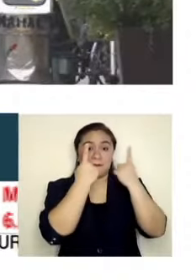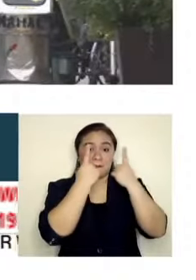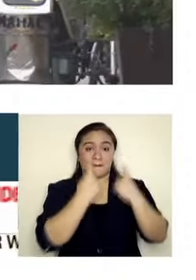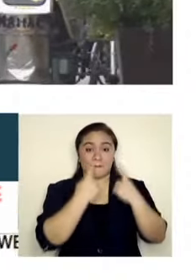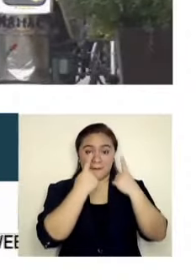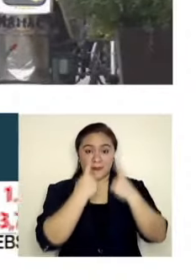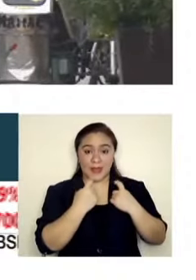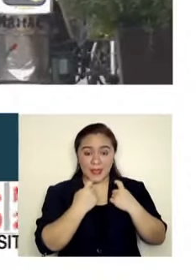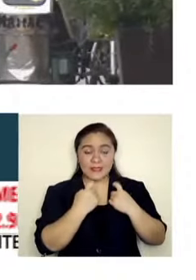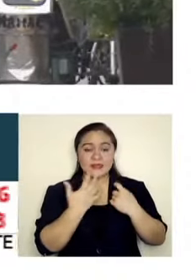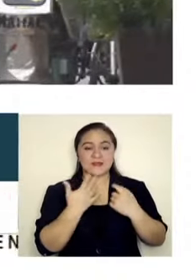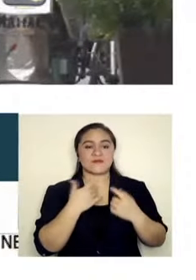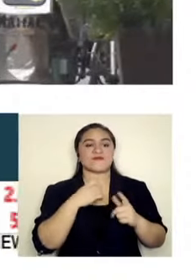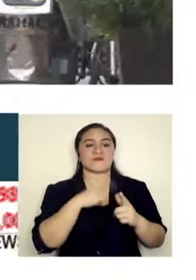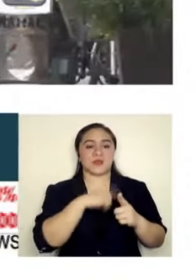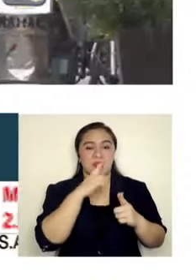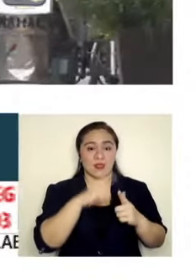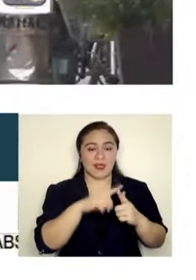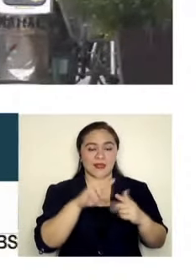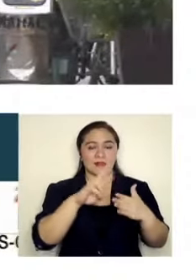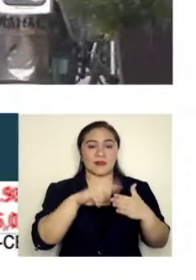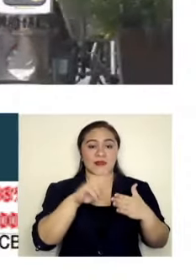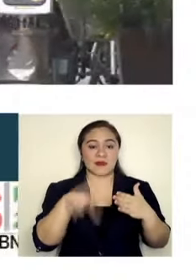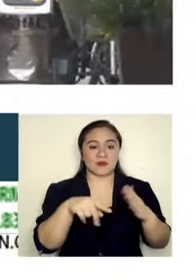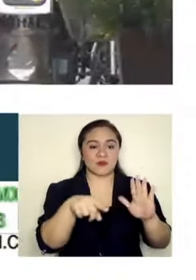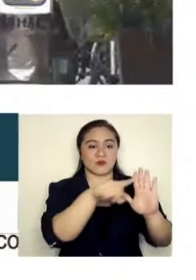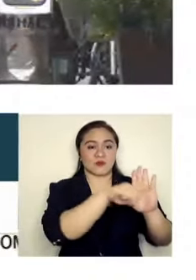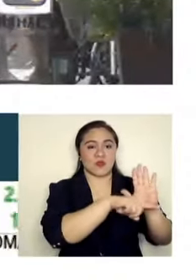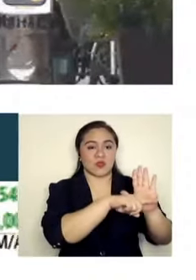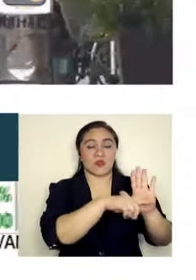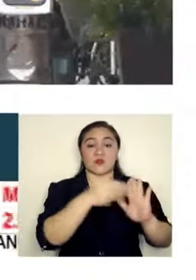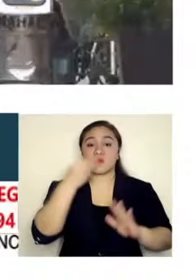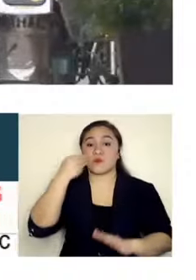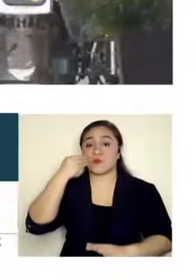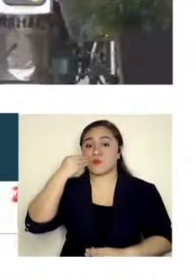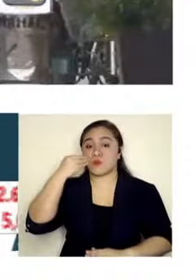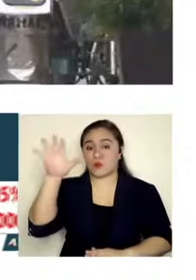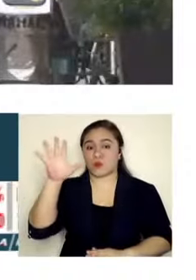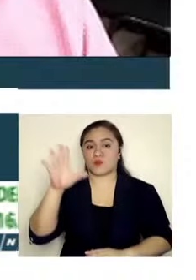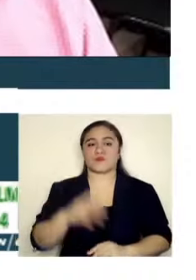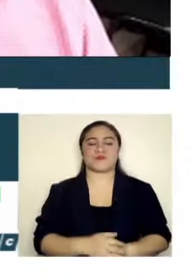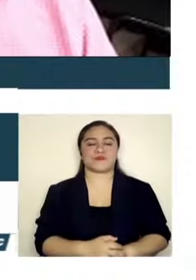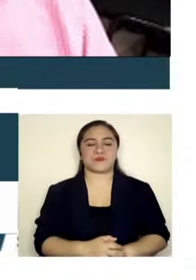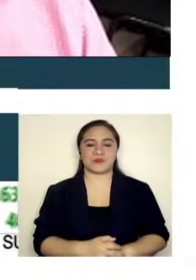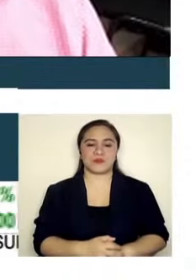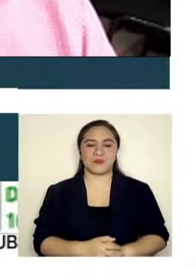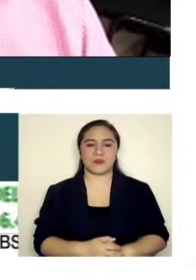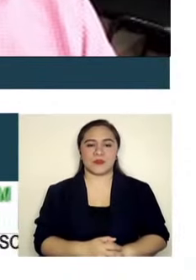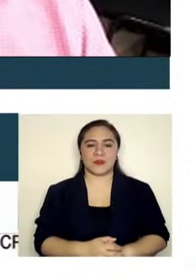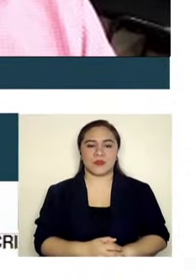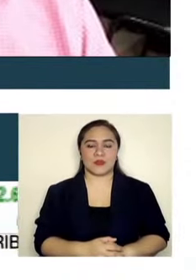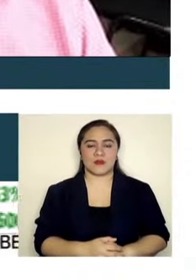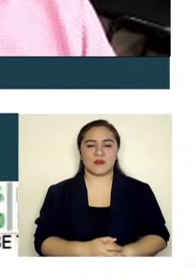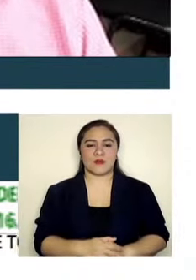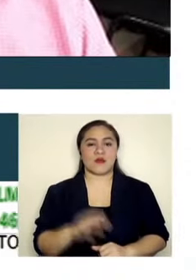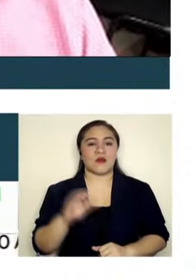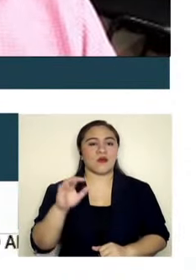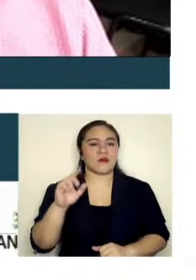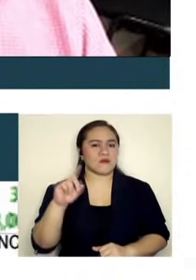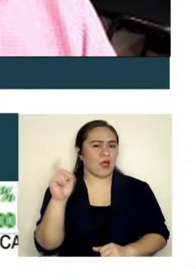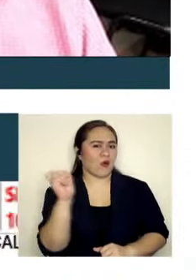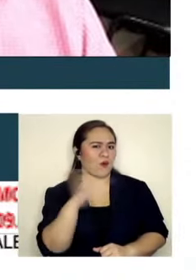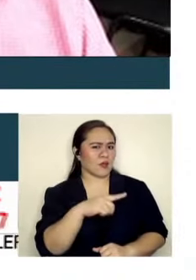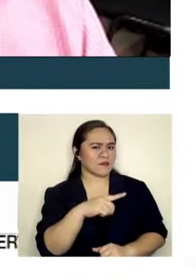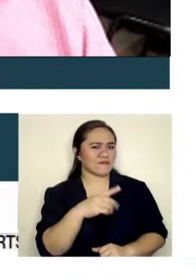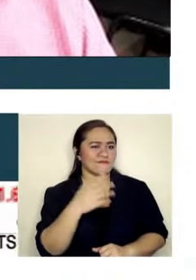results came out at negative, then they can go back home. Okay, so when did you send